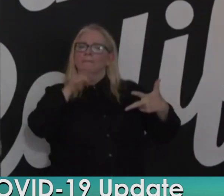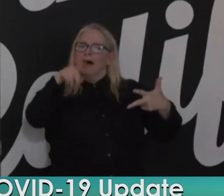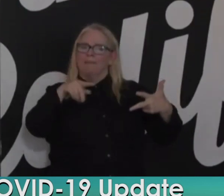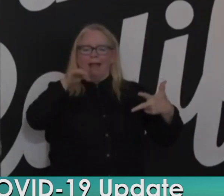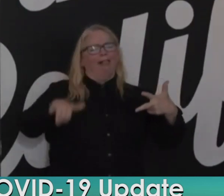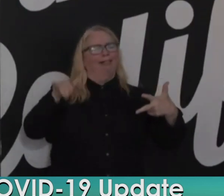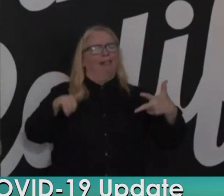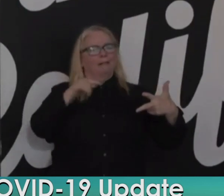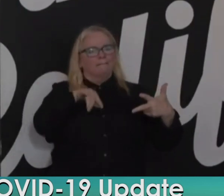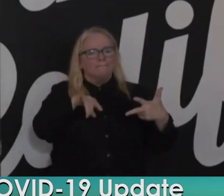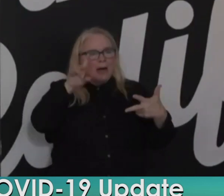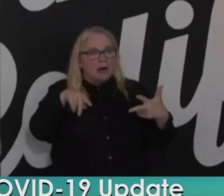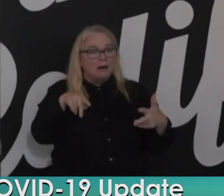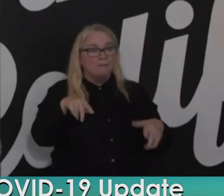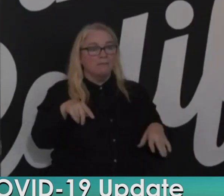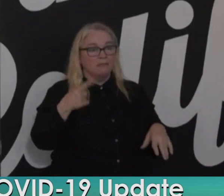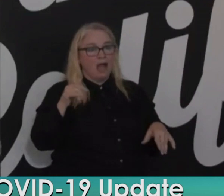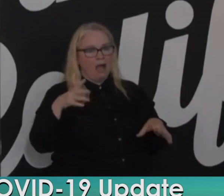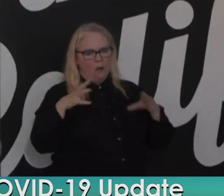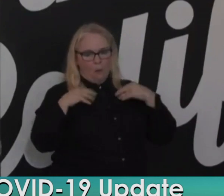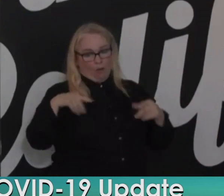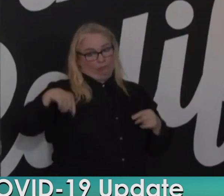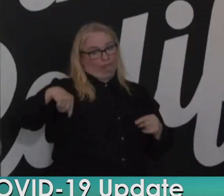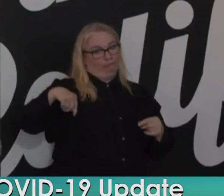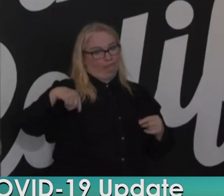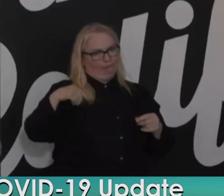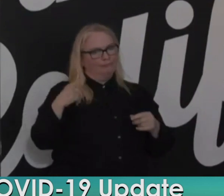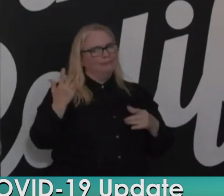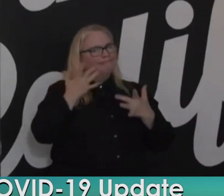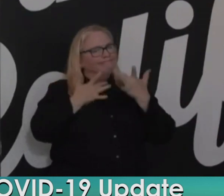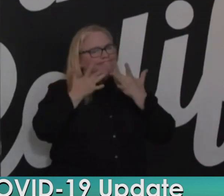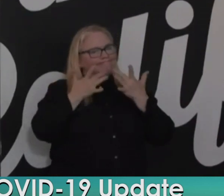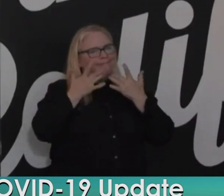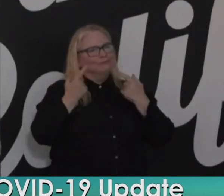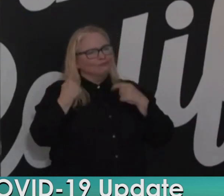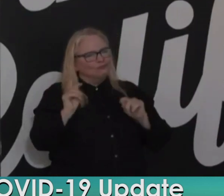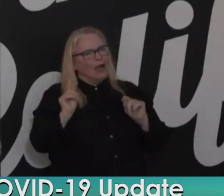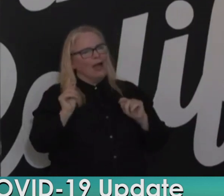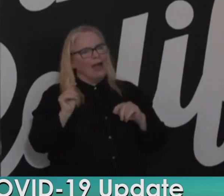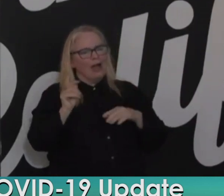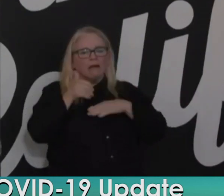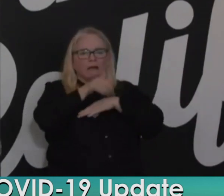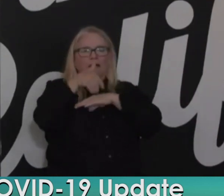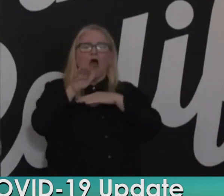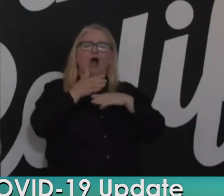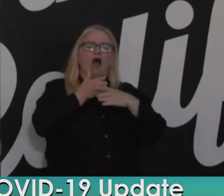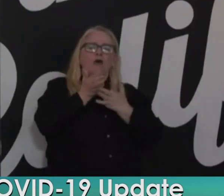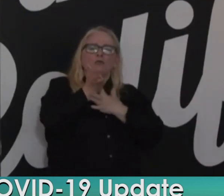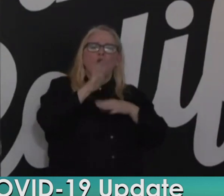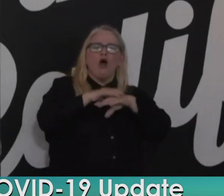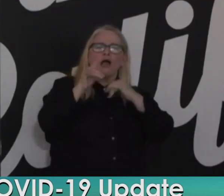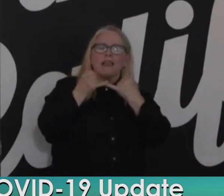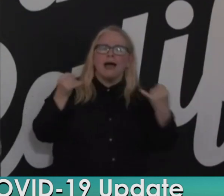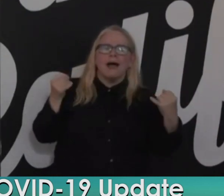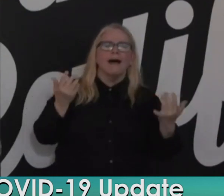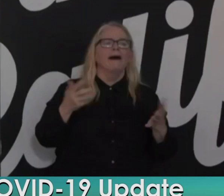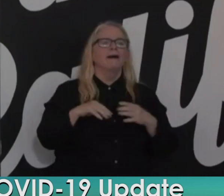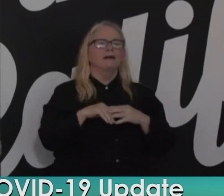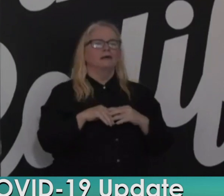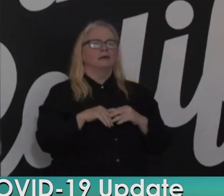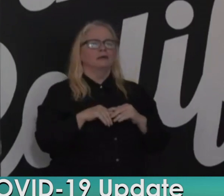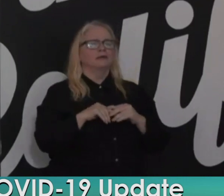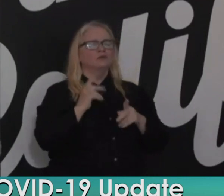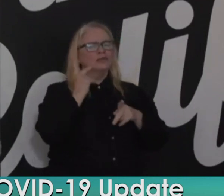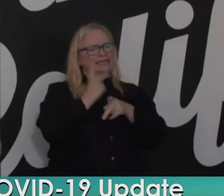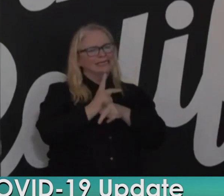under the circumstances here to provide online sales and to keep the doors not physically